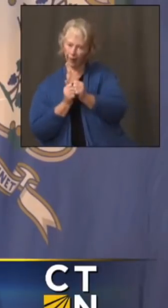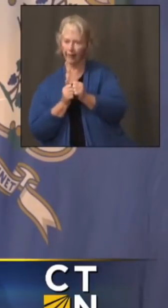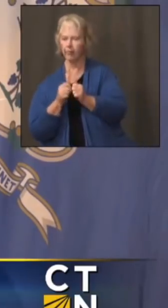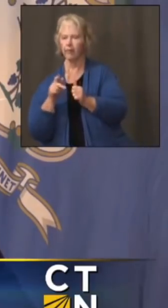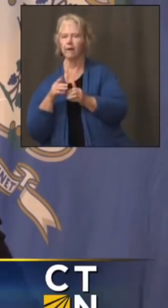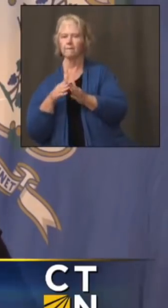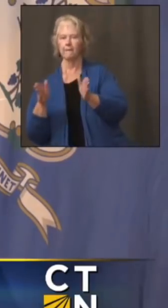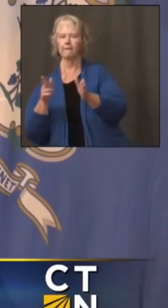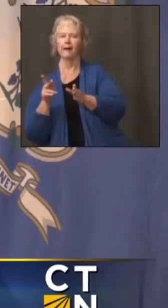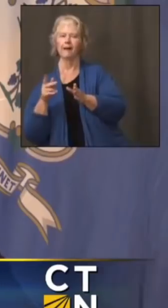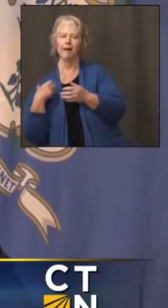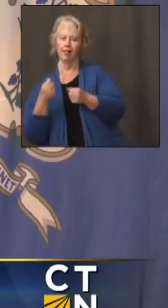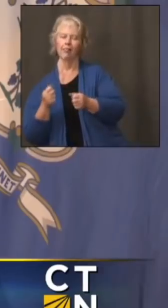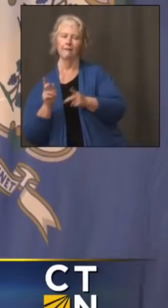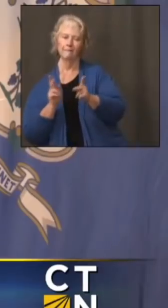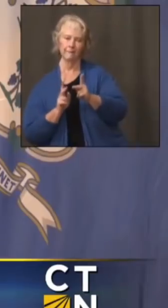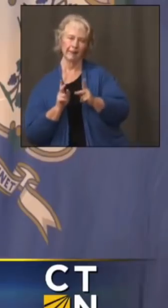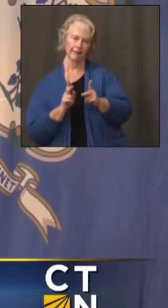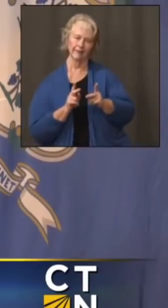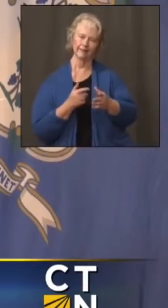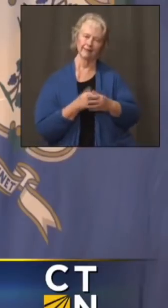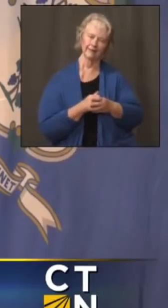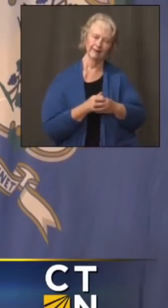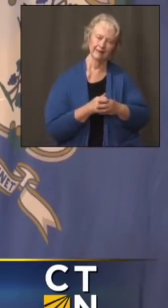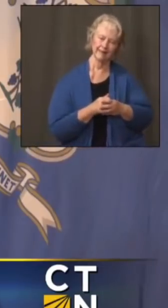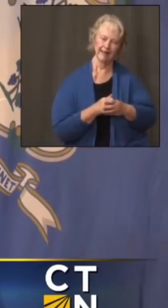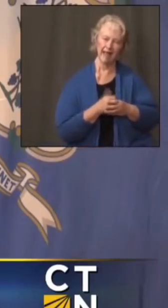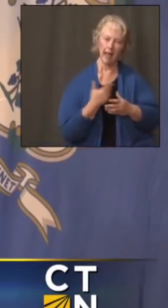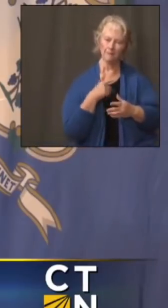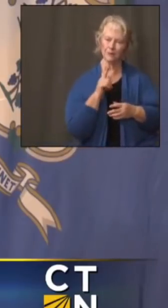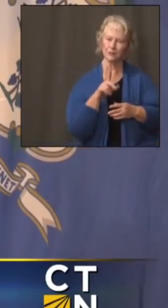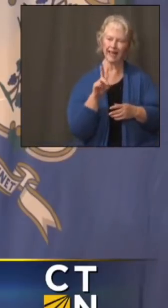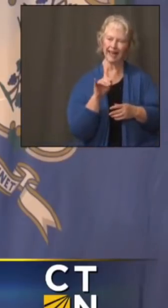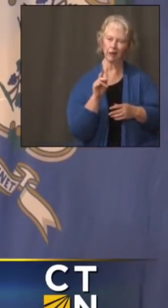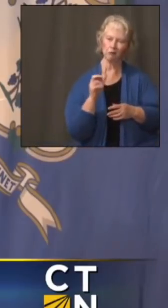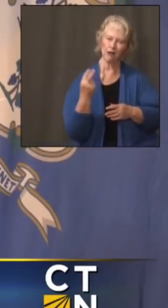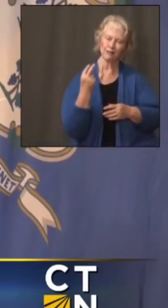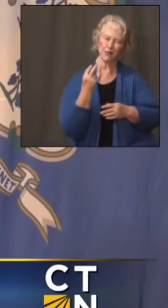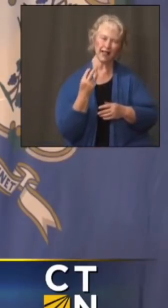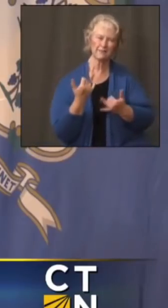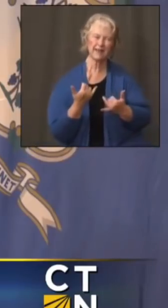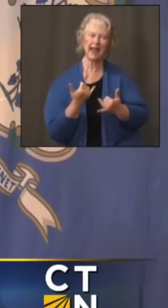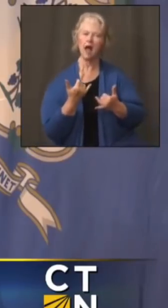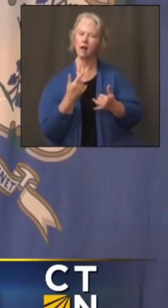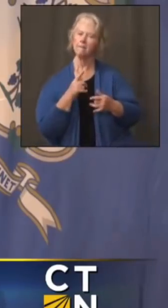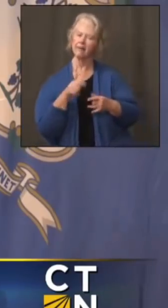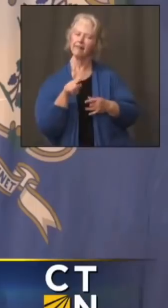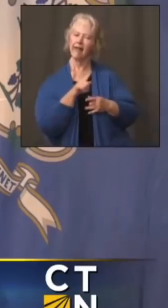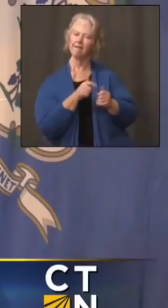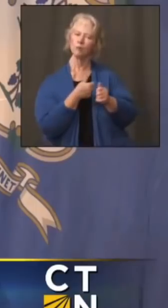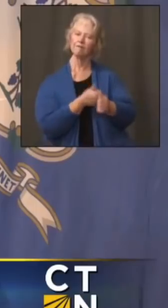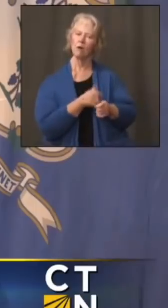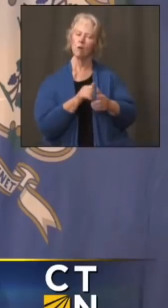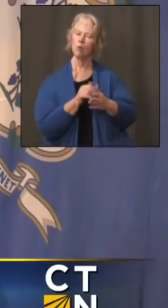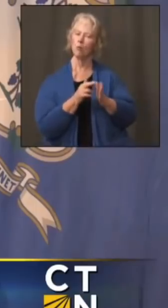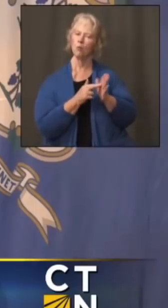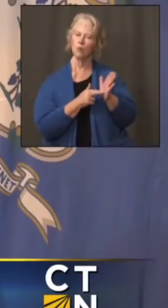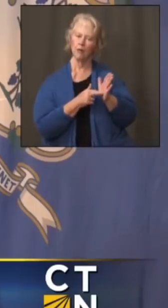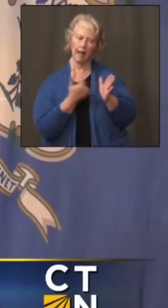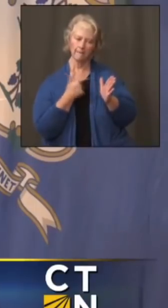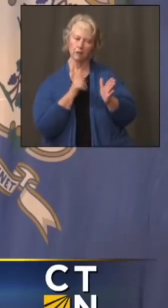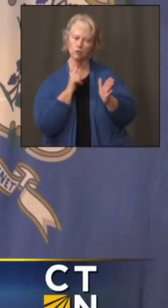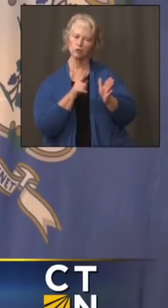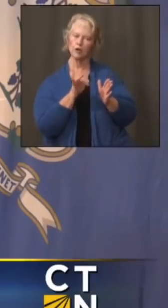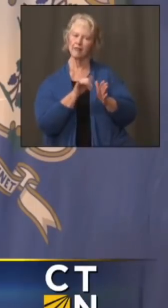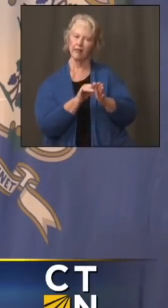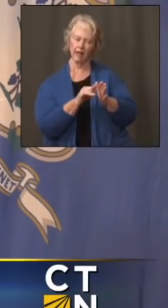people, Deirdre is probably looking right now, but they're the ones that are enforcing the rules. I've got to make sure they're vested in the rules